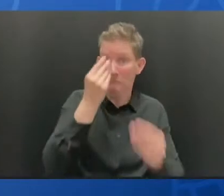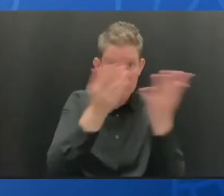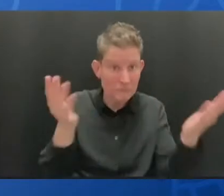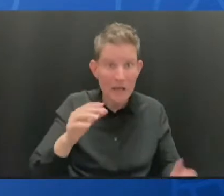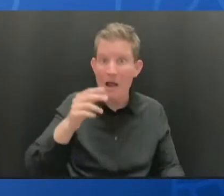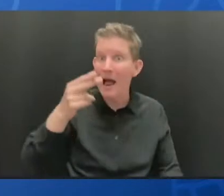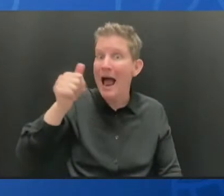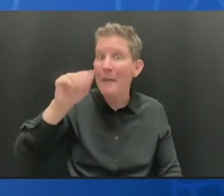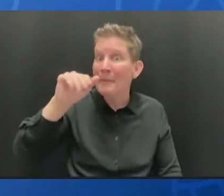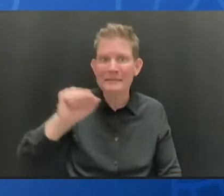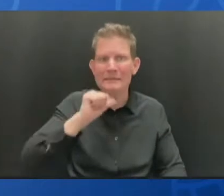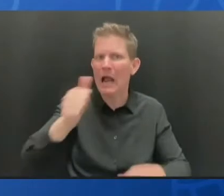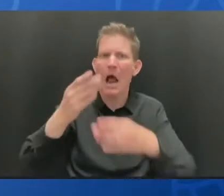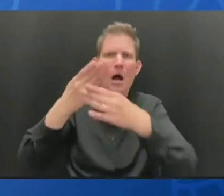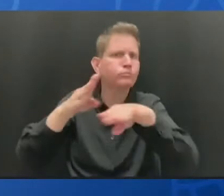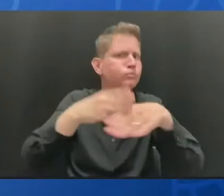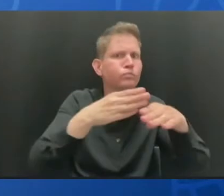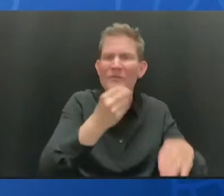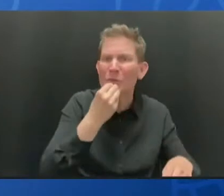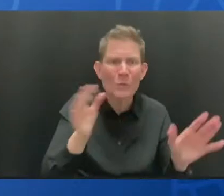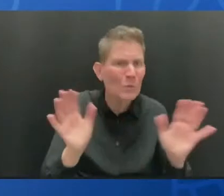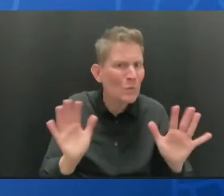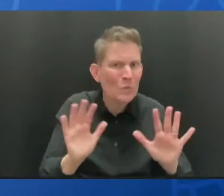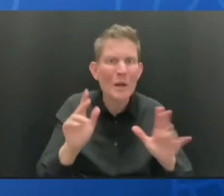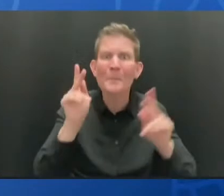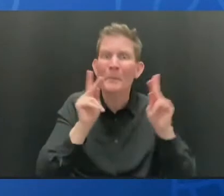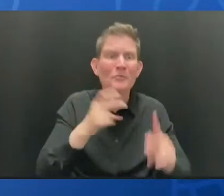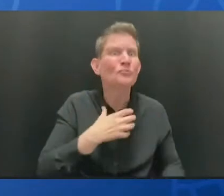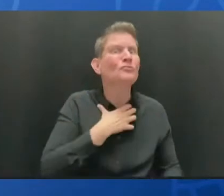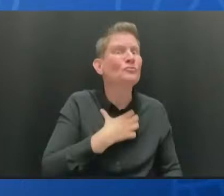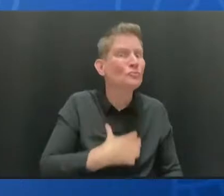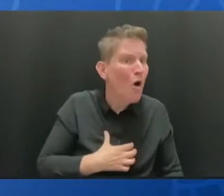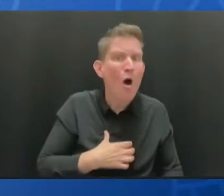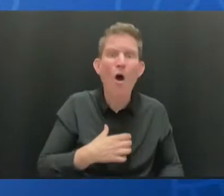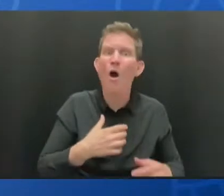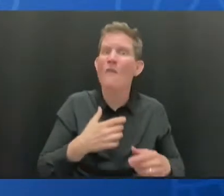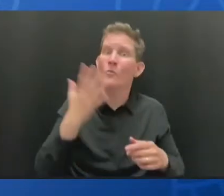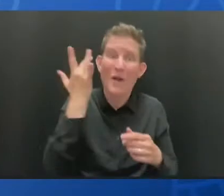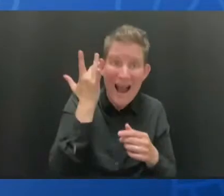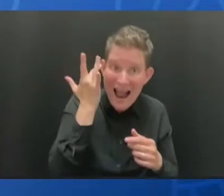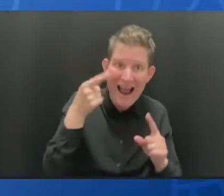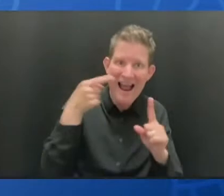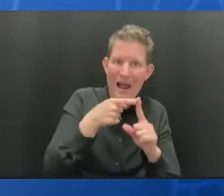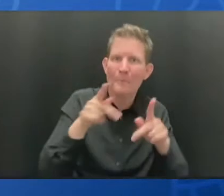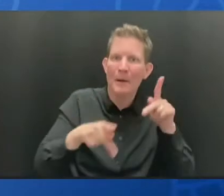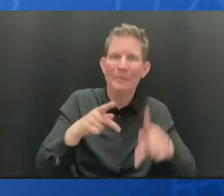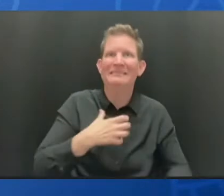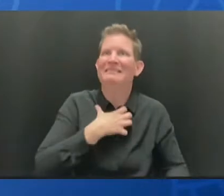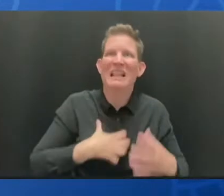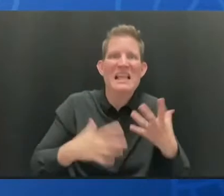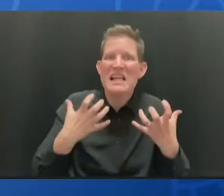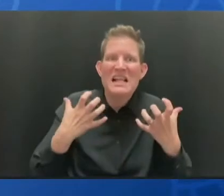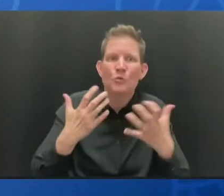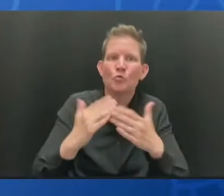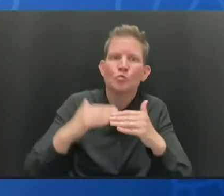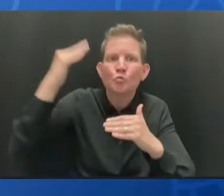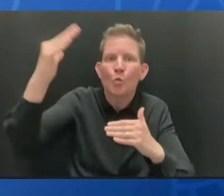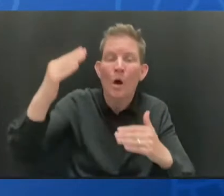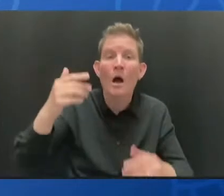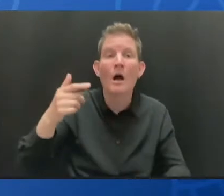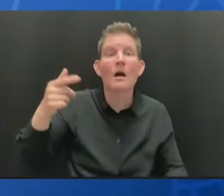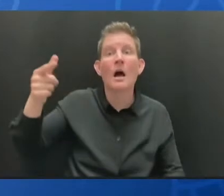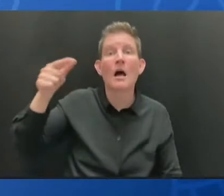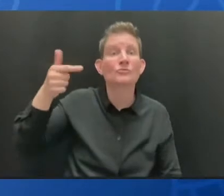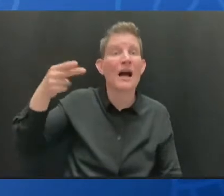because people are desperate. And the criticism of the GHF has been that it is not independent